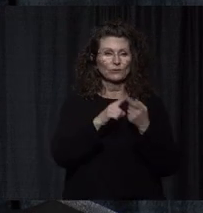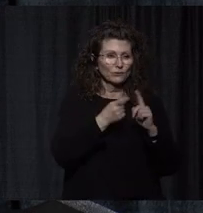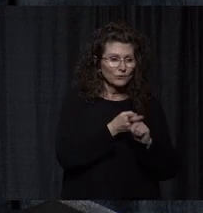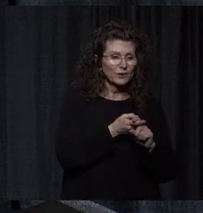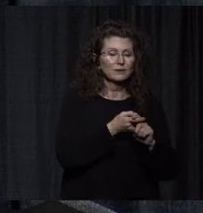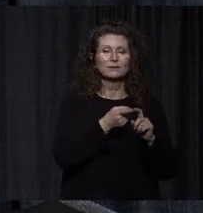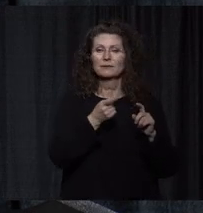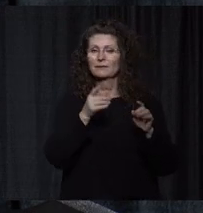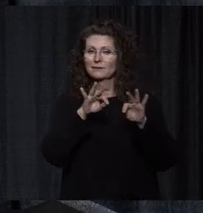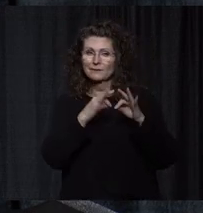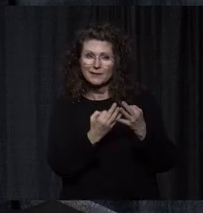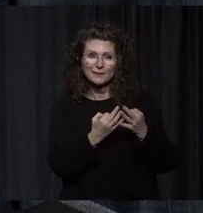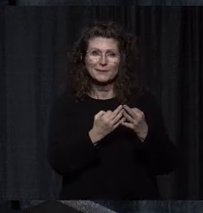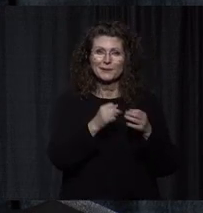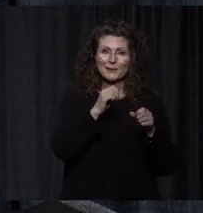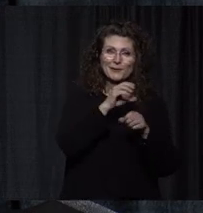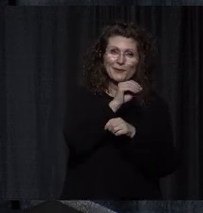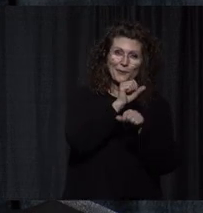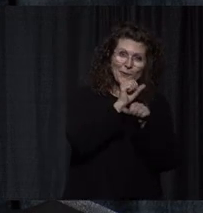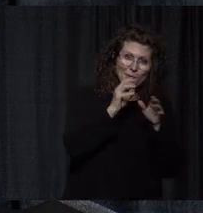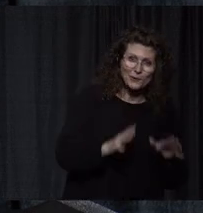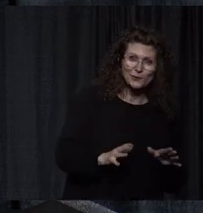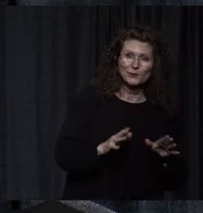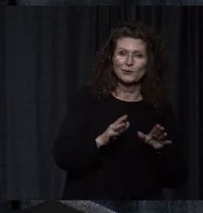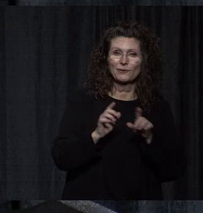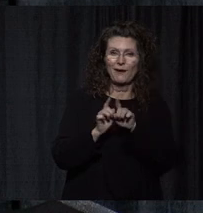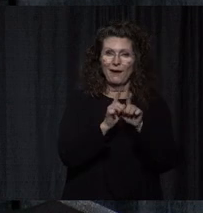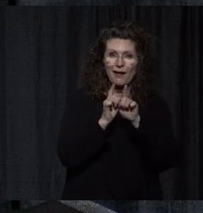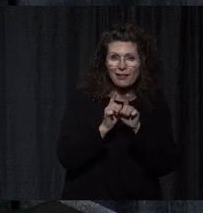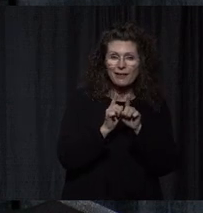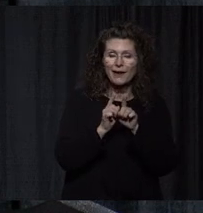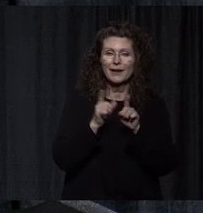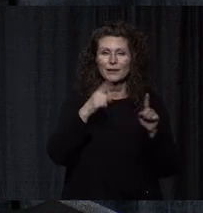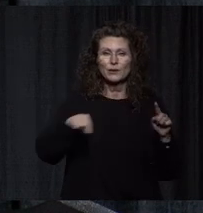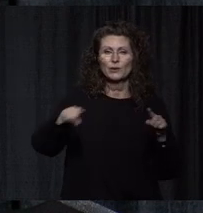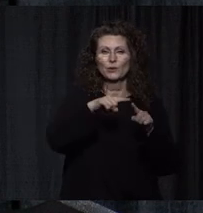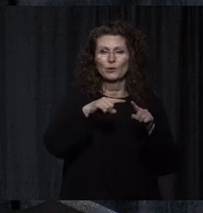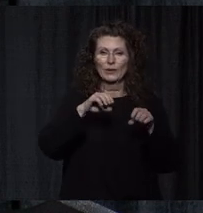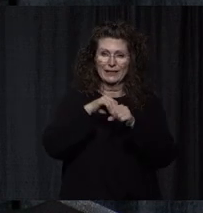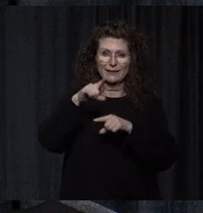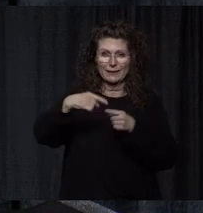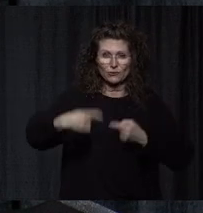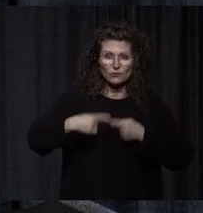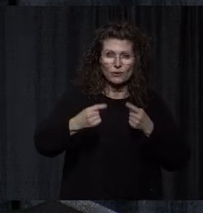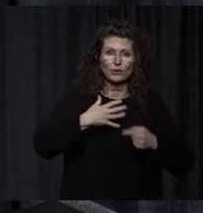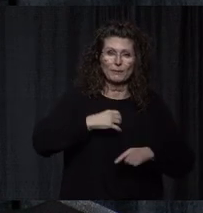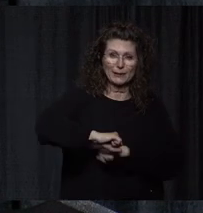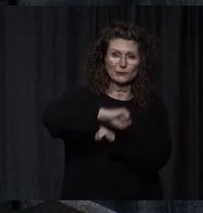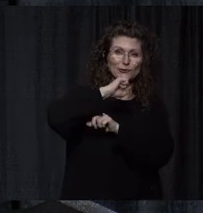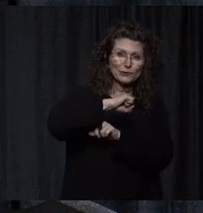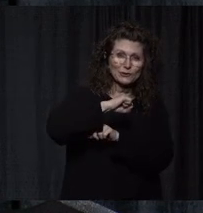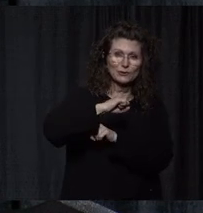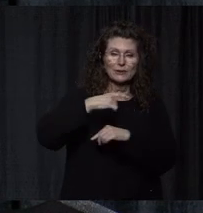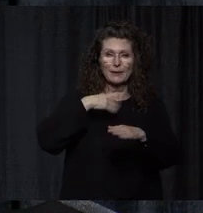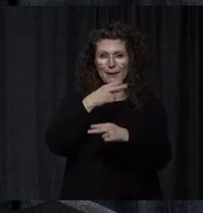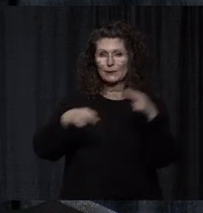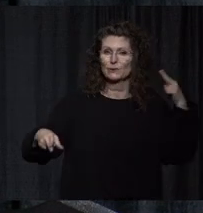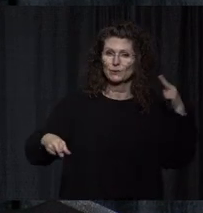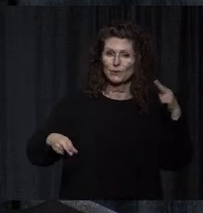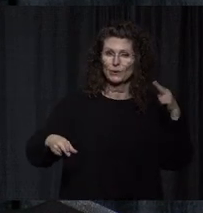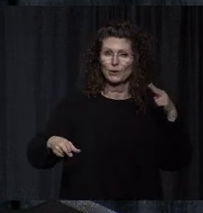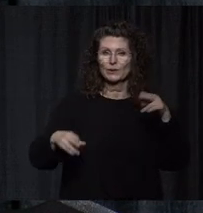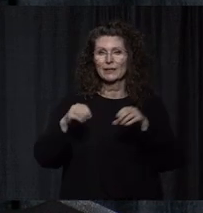and comrades in the struggle, who together are my shield and source of support through thick and thin in equal